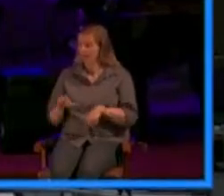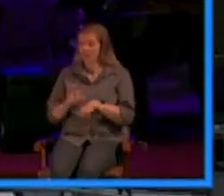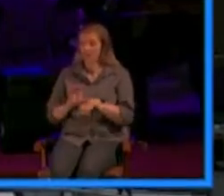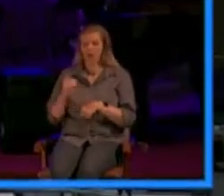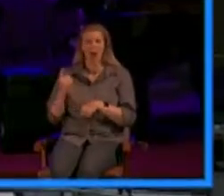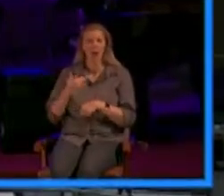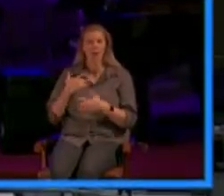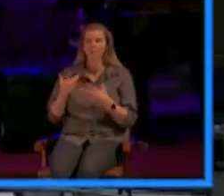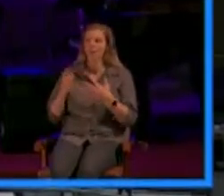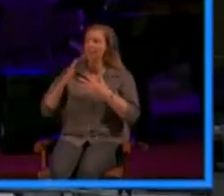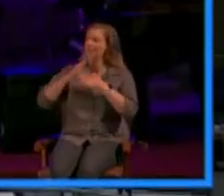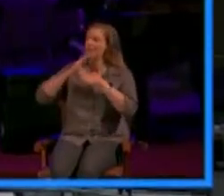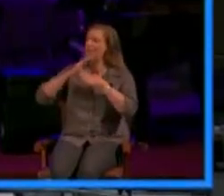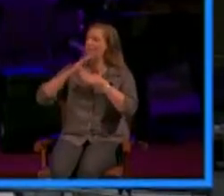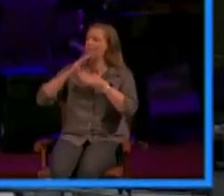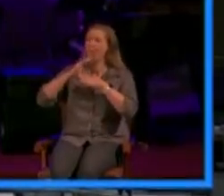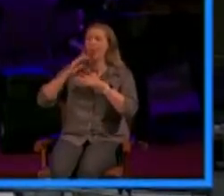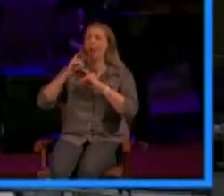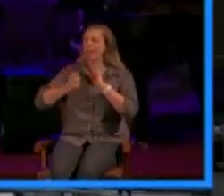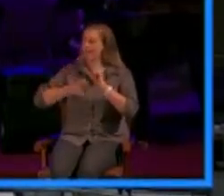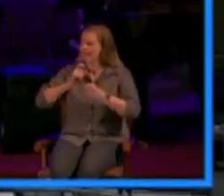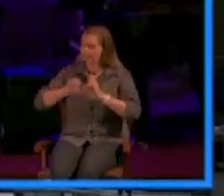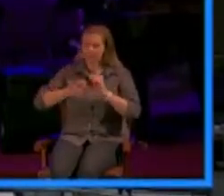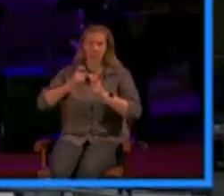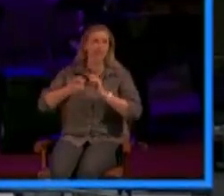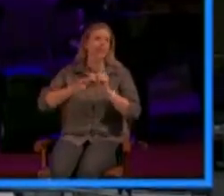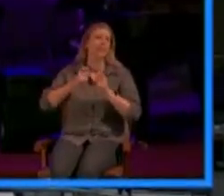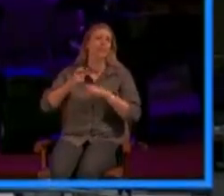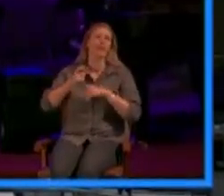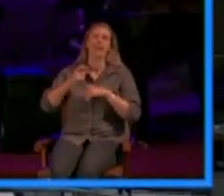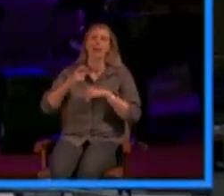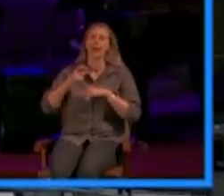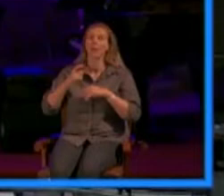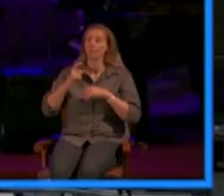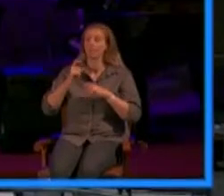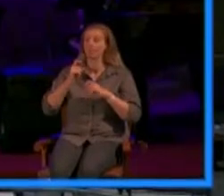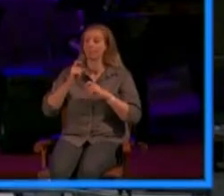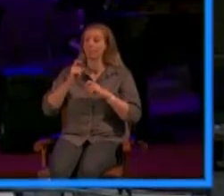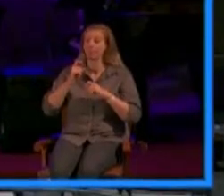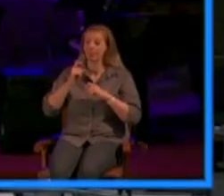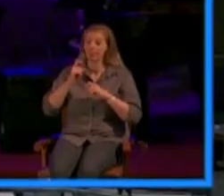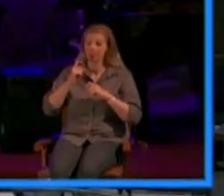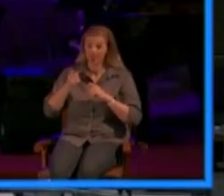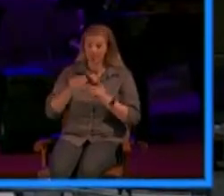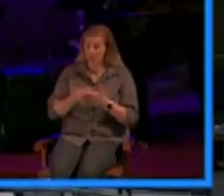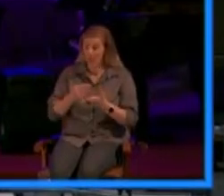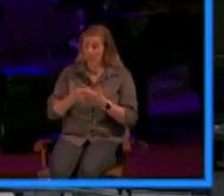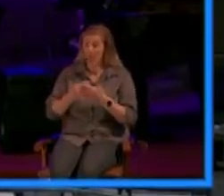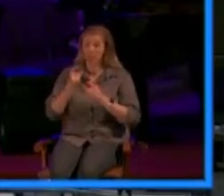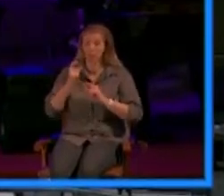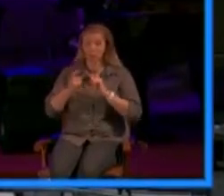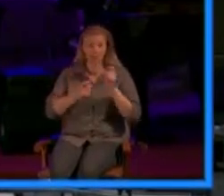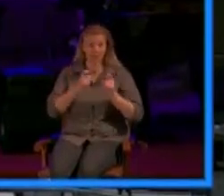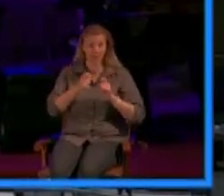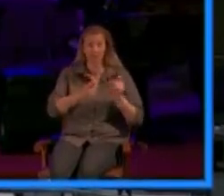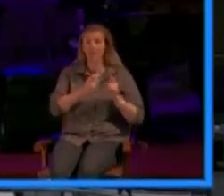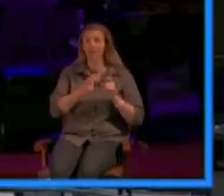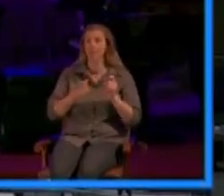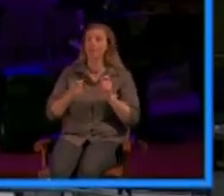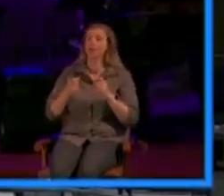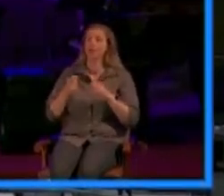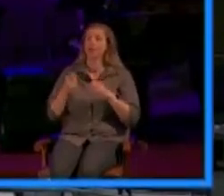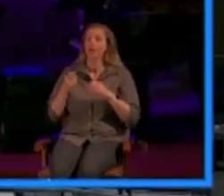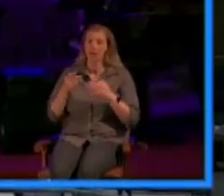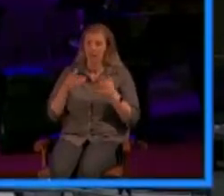the corporate program. Those funds that you give, a portion, come through our office, and we don't really keep them. We send them